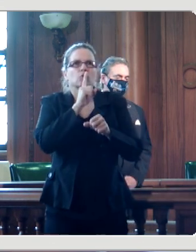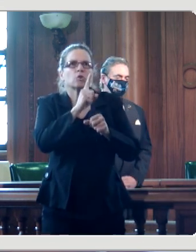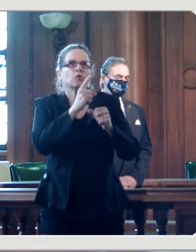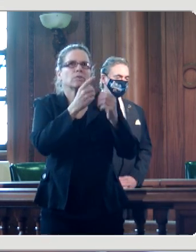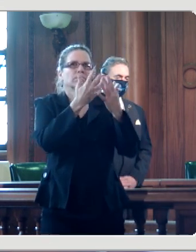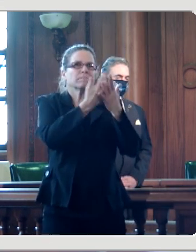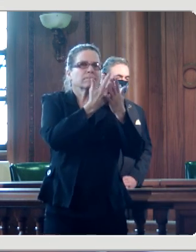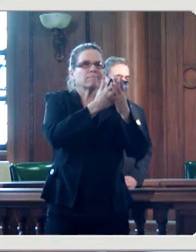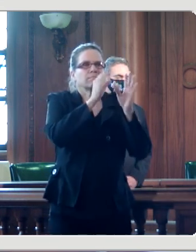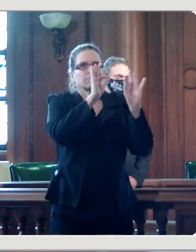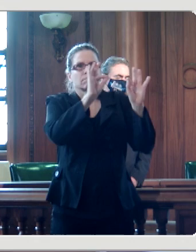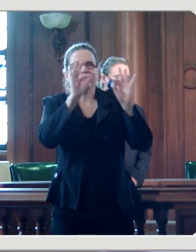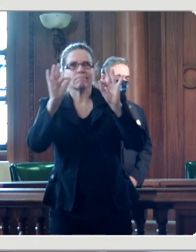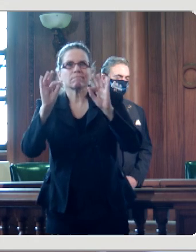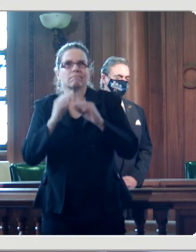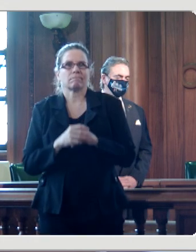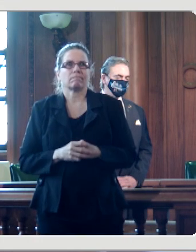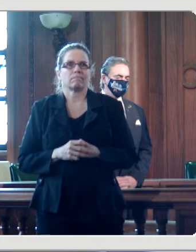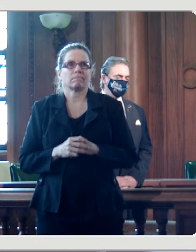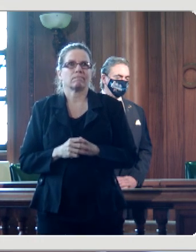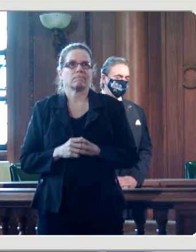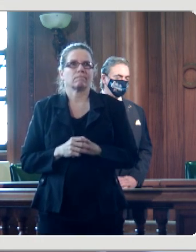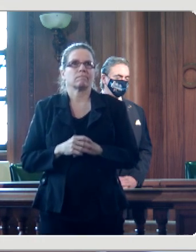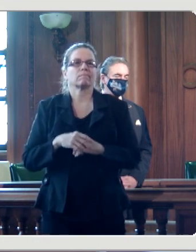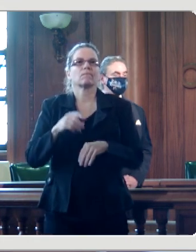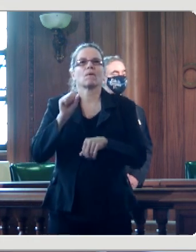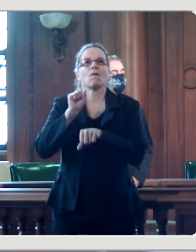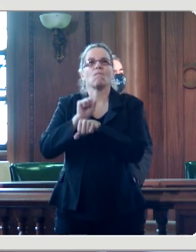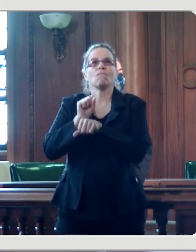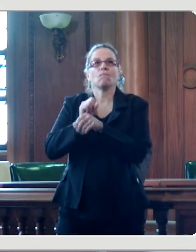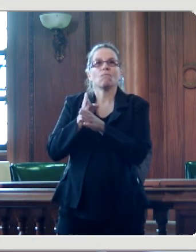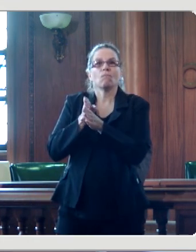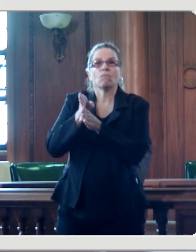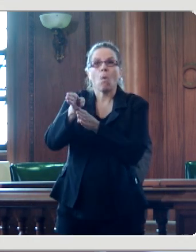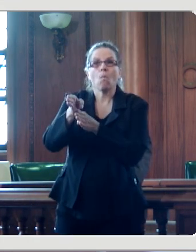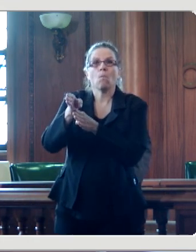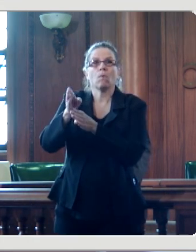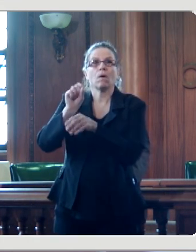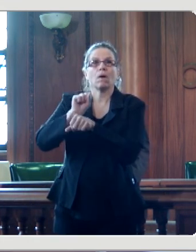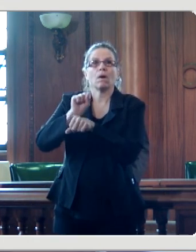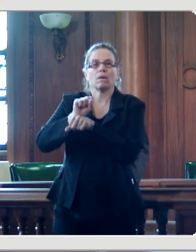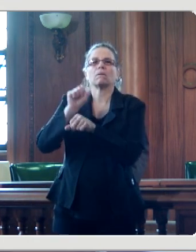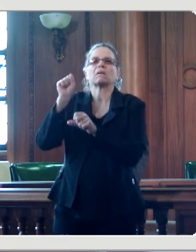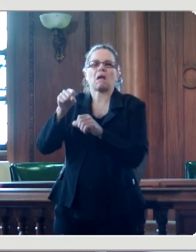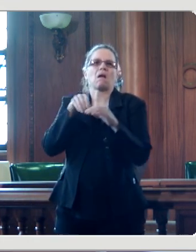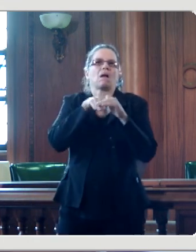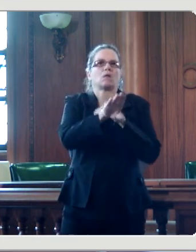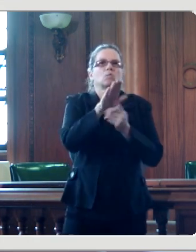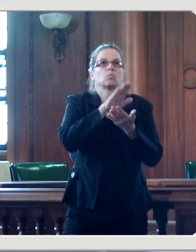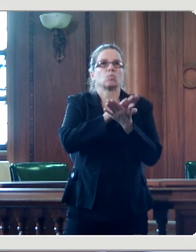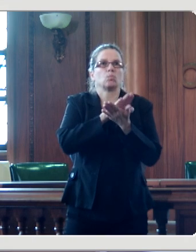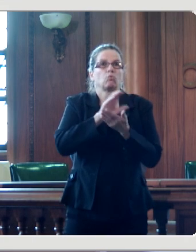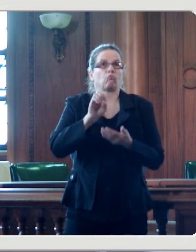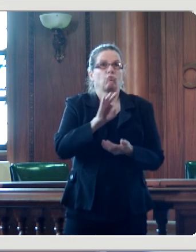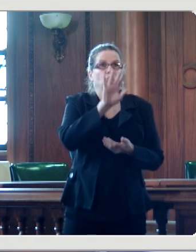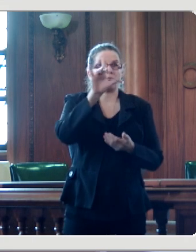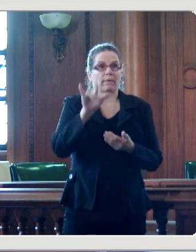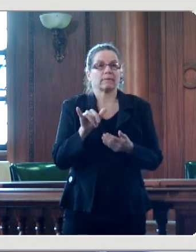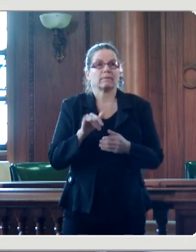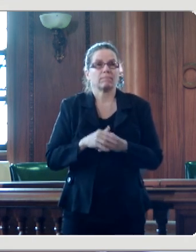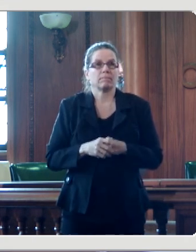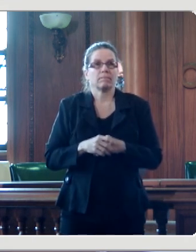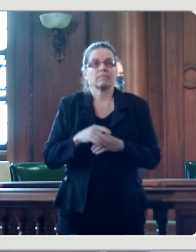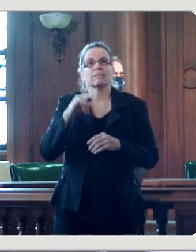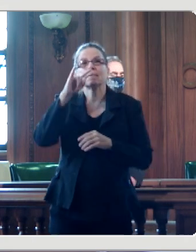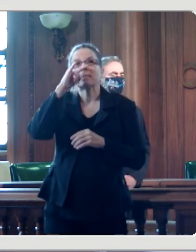sped kids, but perhaps vocational, and our SLIFE kids, our kids in the ELL program that have significant interruptions